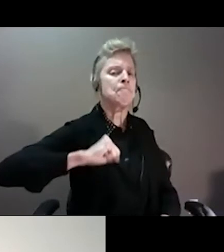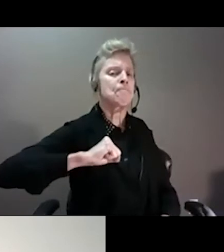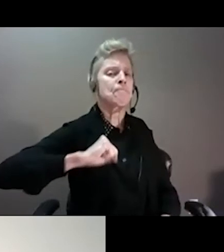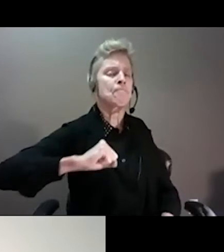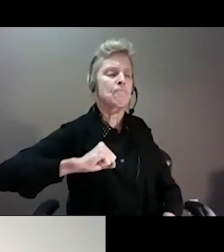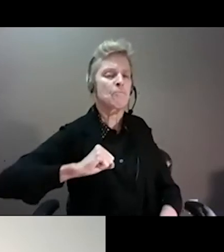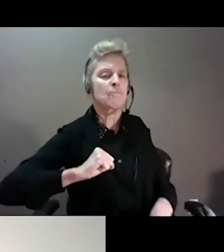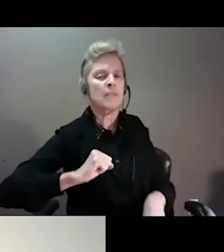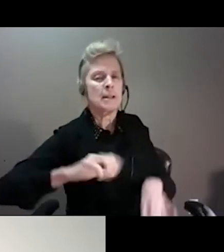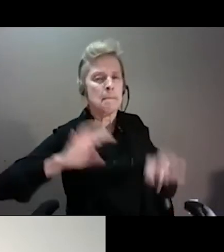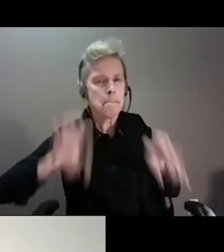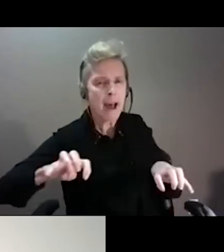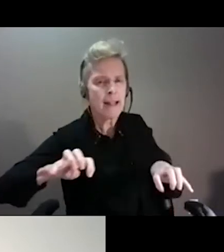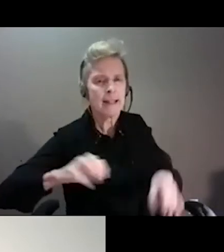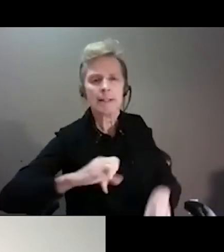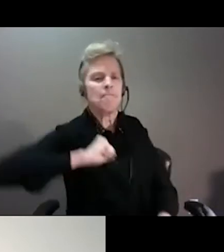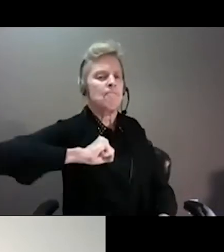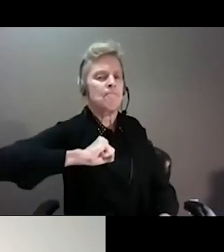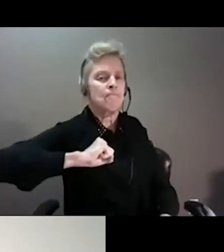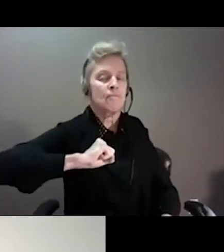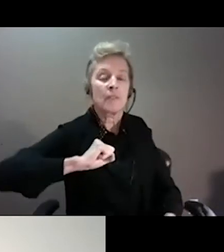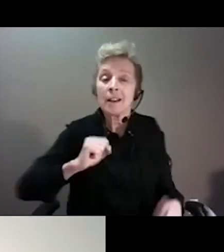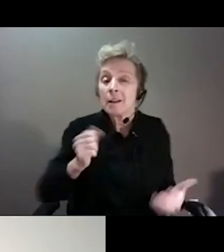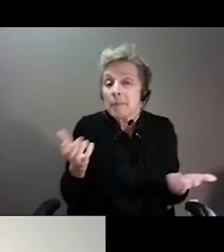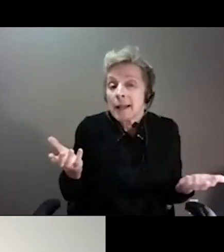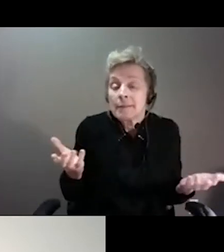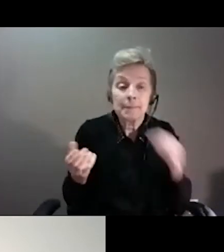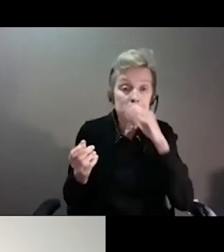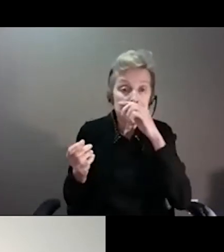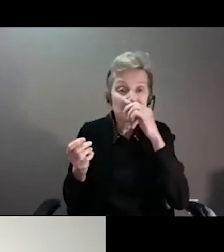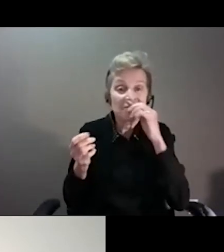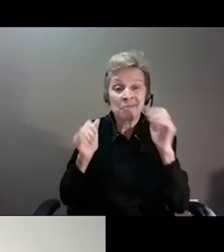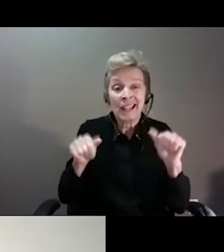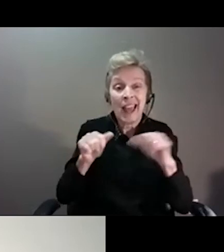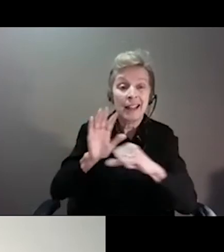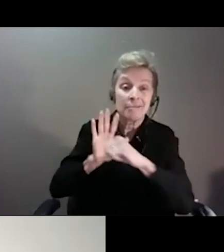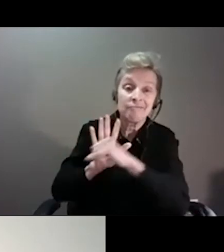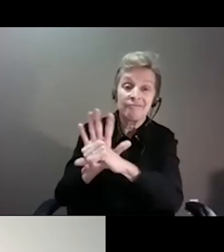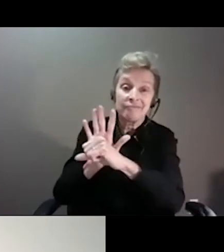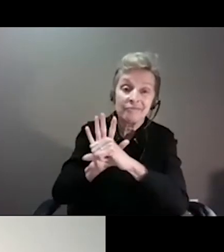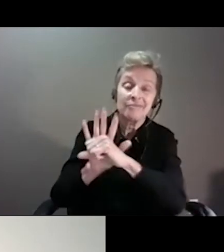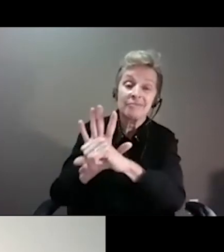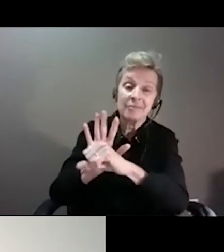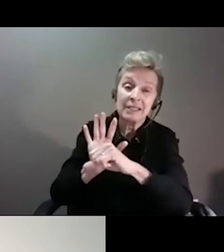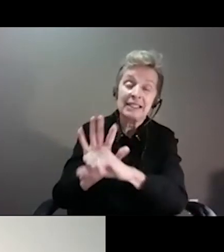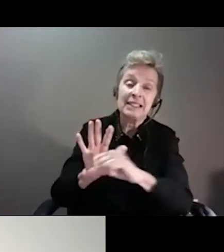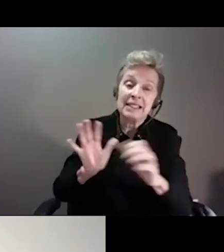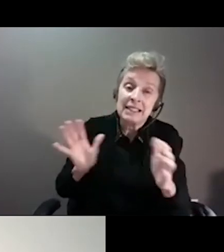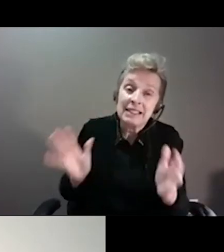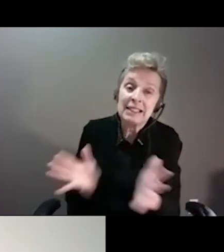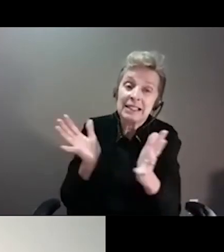mandatory thing. But sometimes we can do a lot just even to advocate to get people sort of